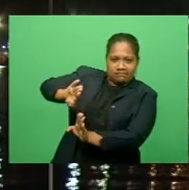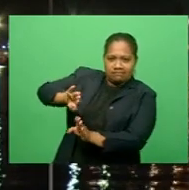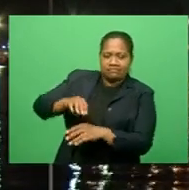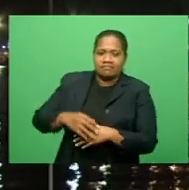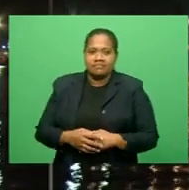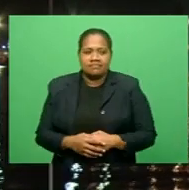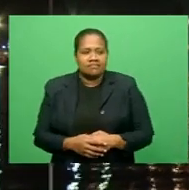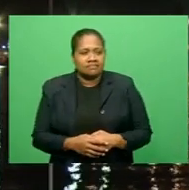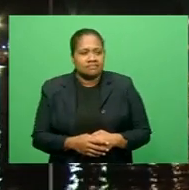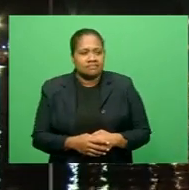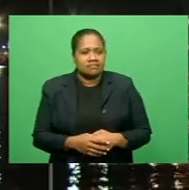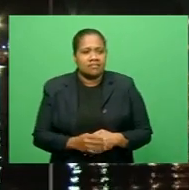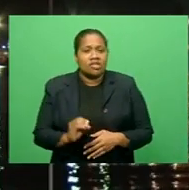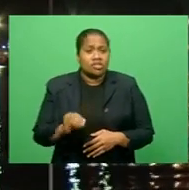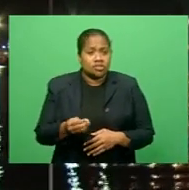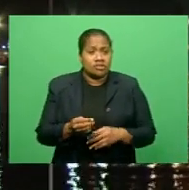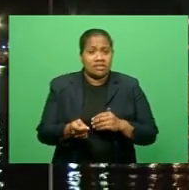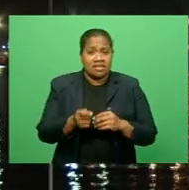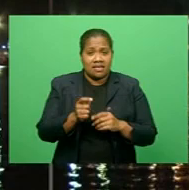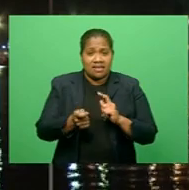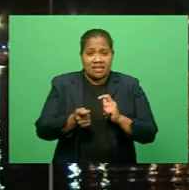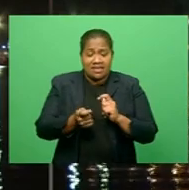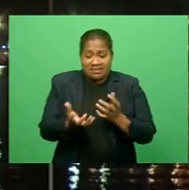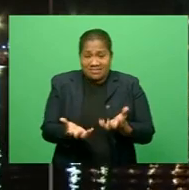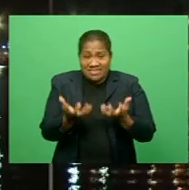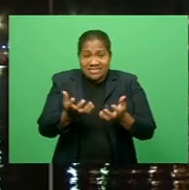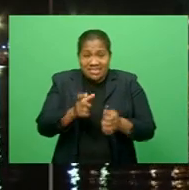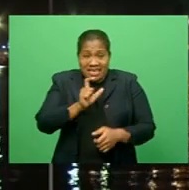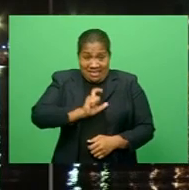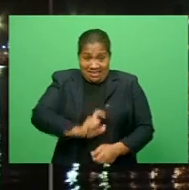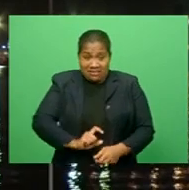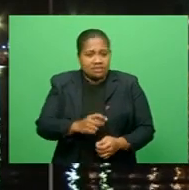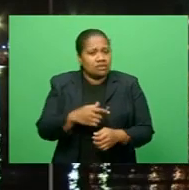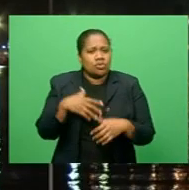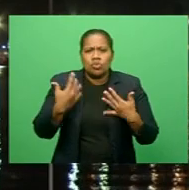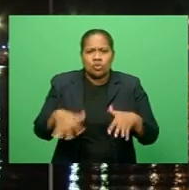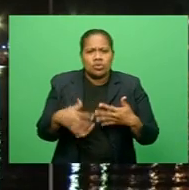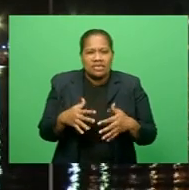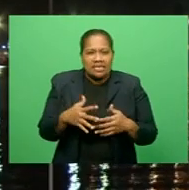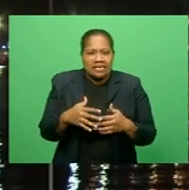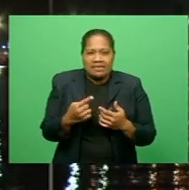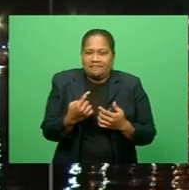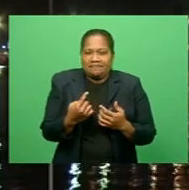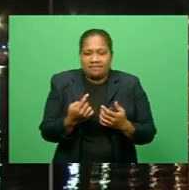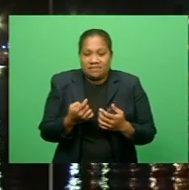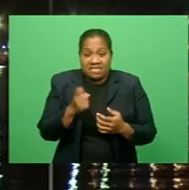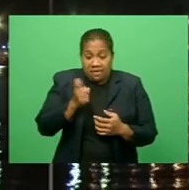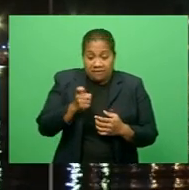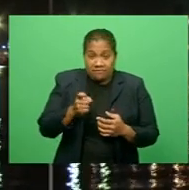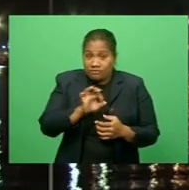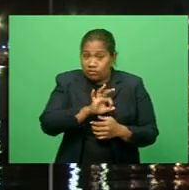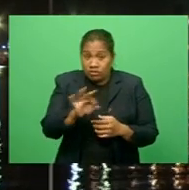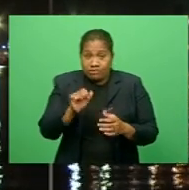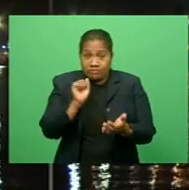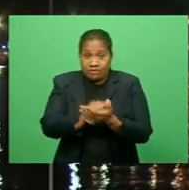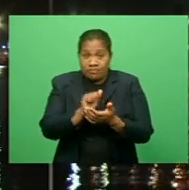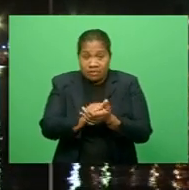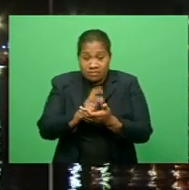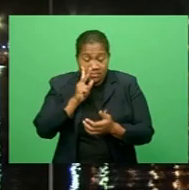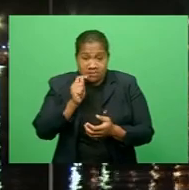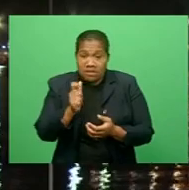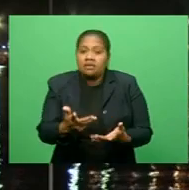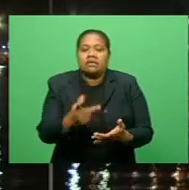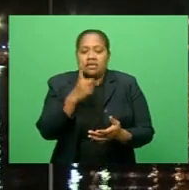presentation. Doctors say testicular cancer is a very rare form of cancer, but if left untreated, it kills young men in a year or